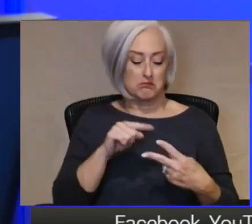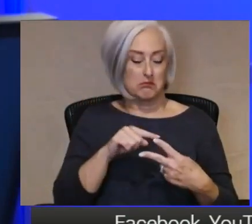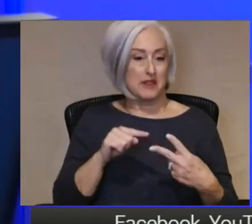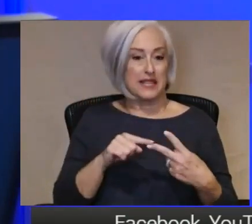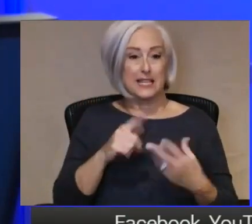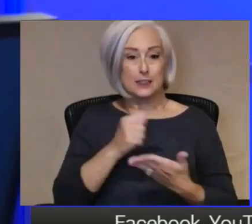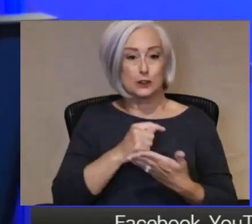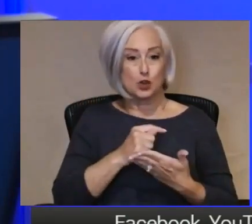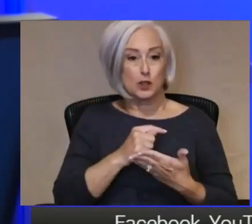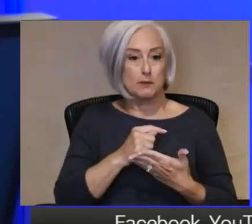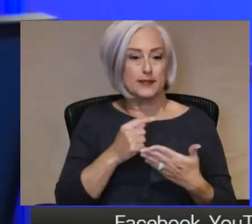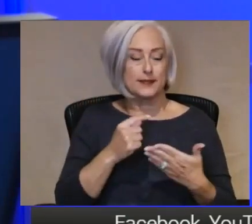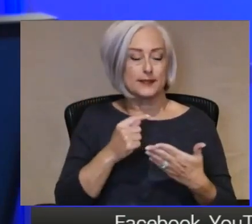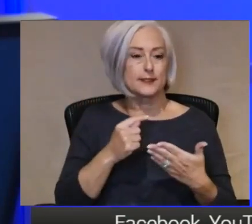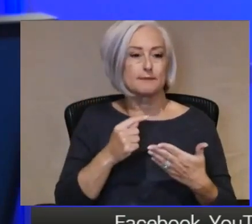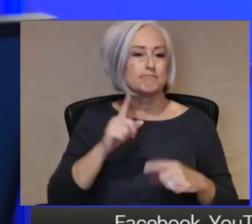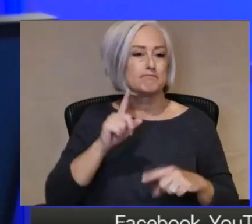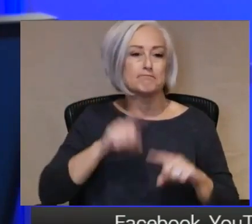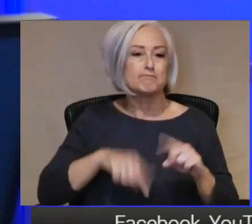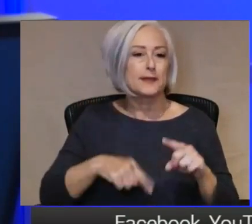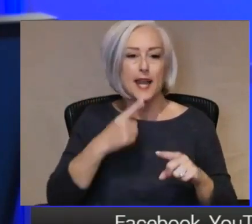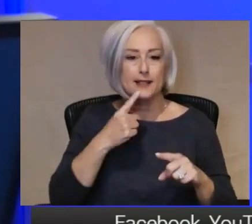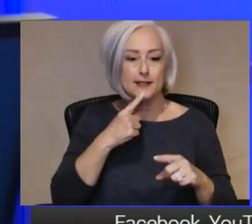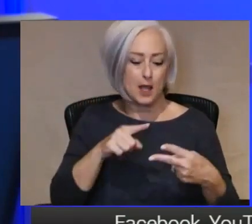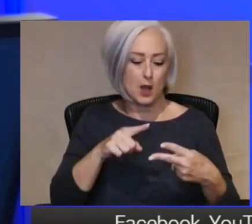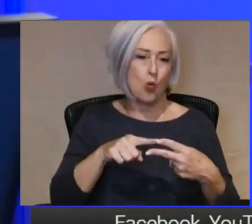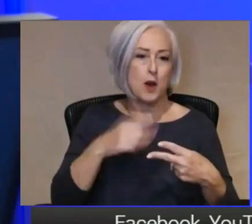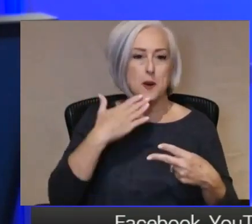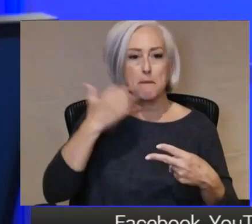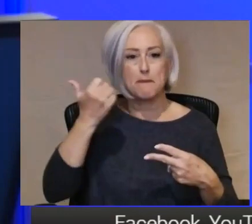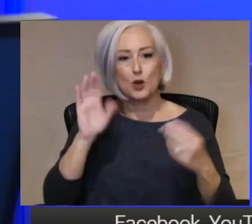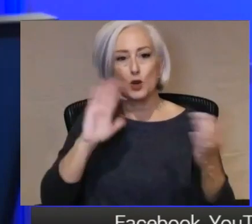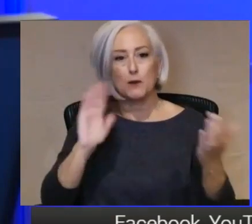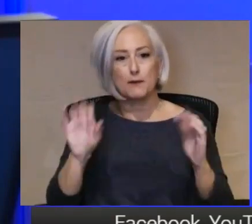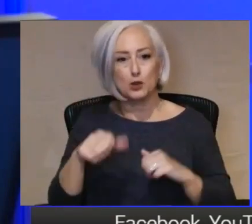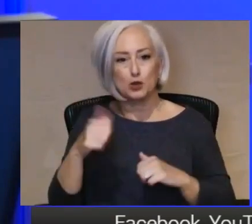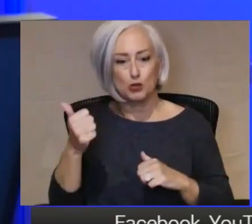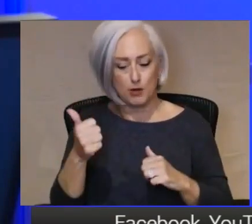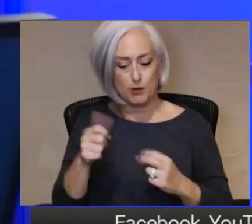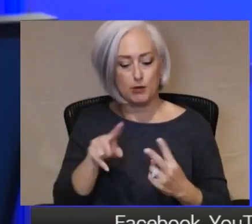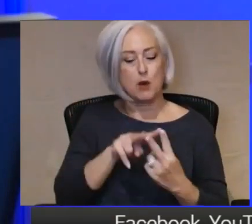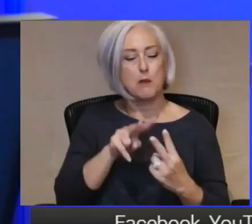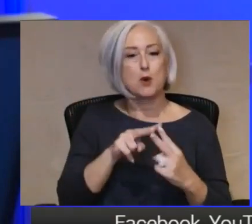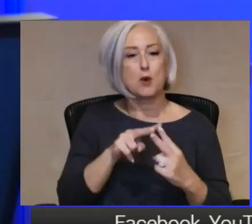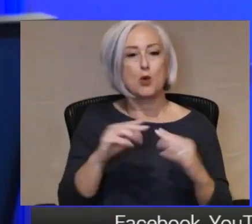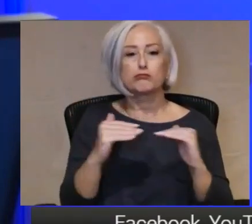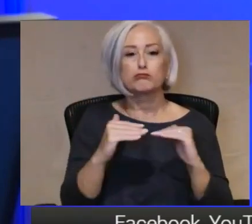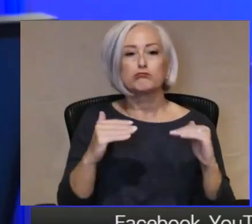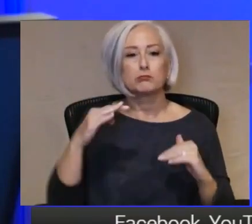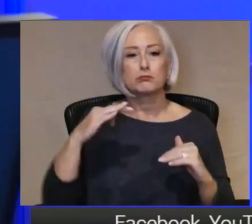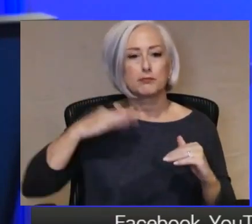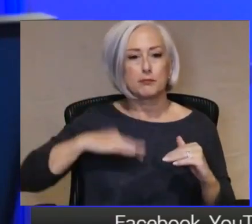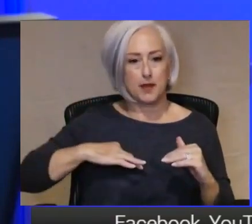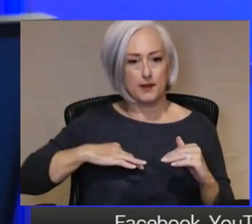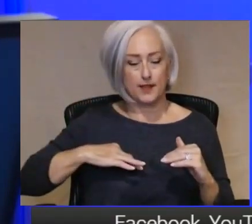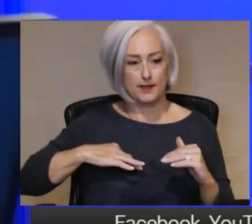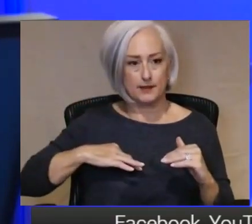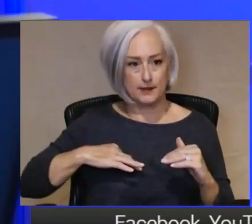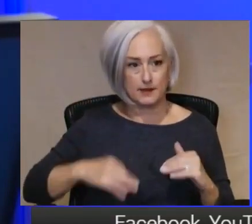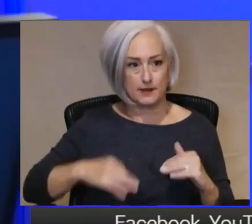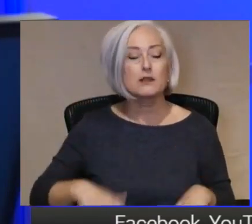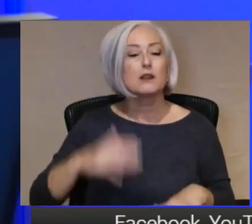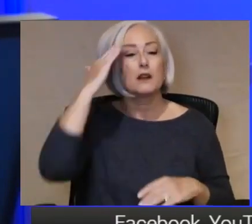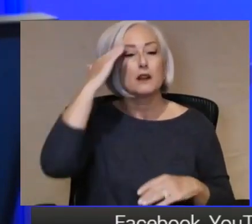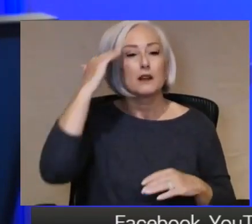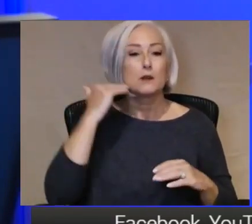are two procedures. They both have equal benefits. Of course, when you do deep brain stimulation, you have the advantage that you're